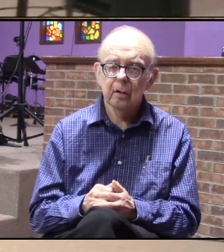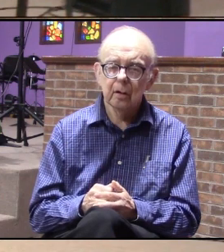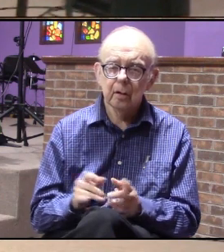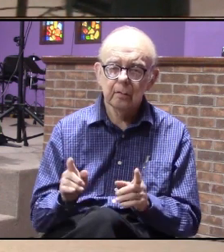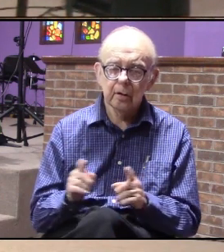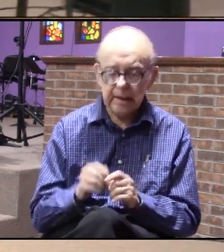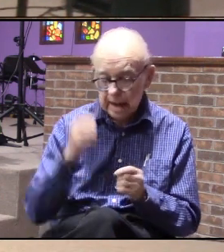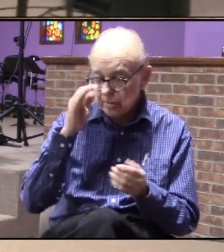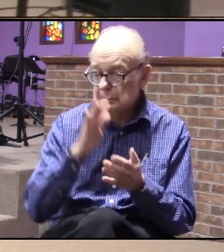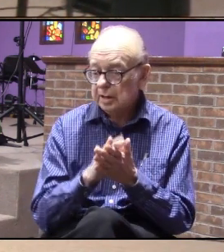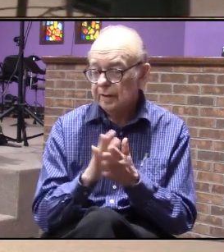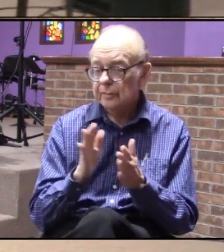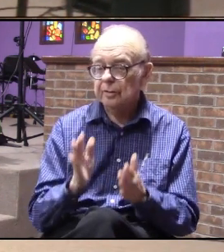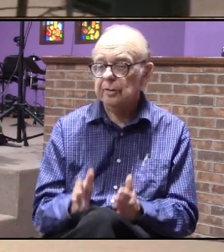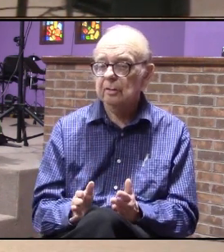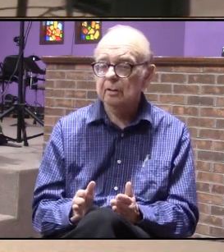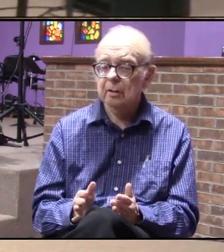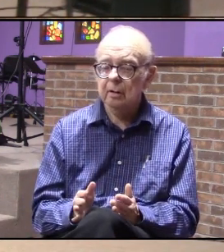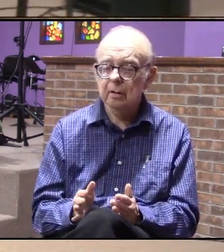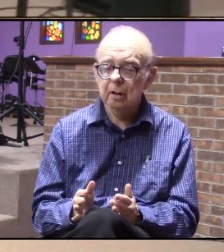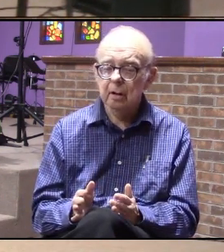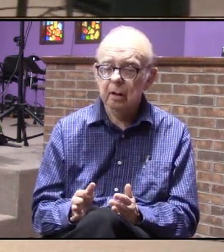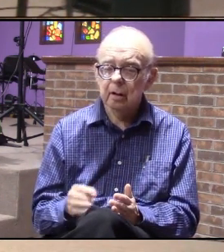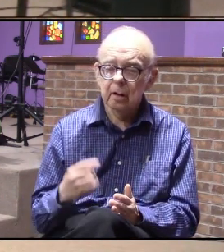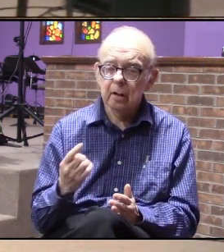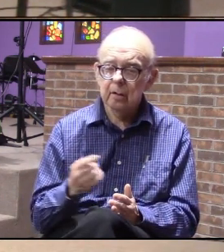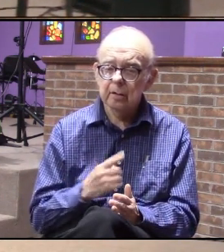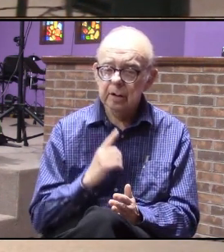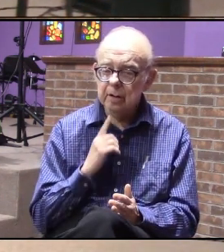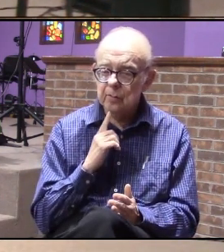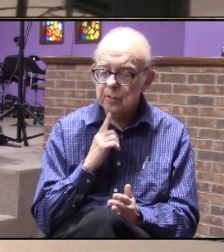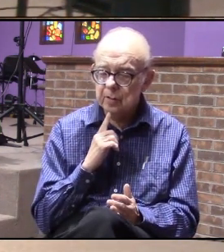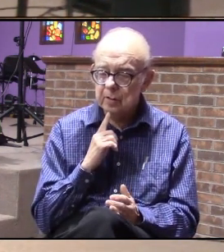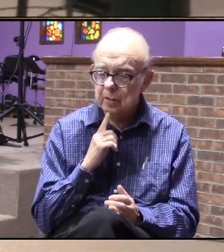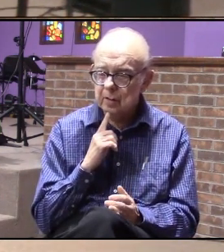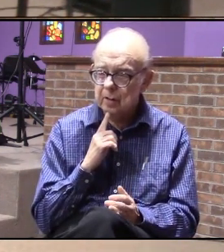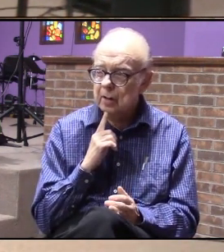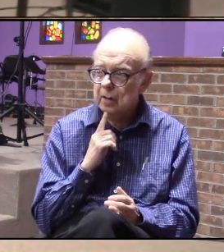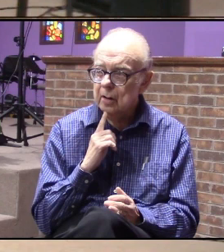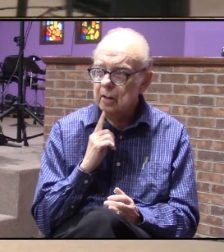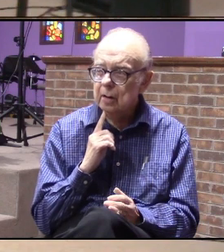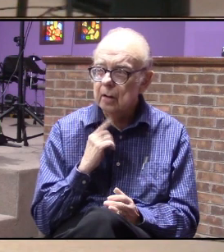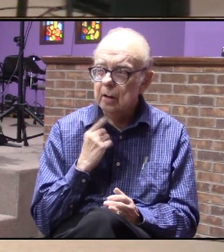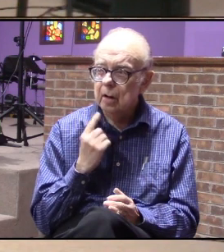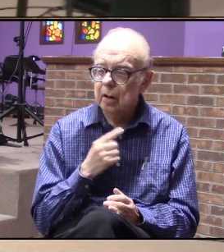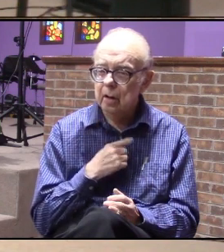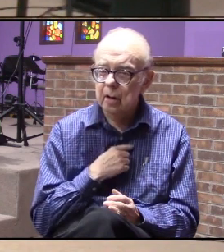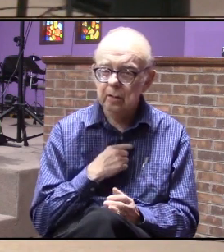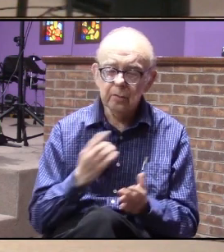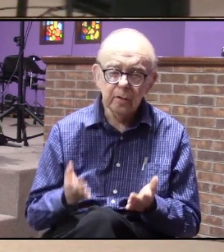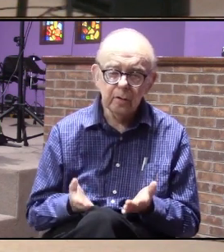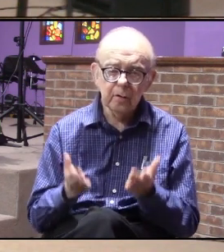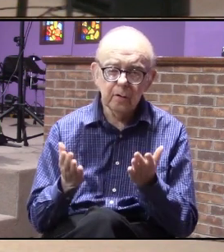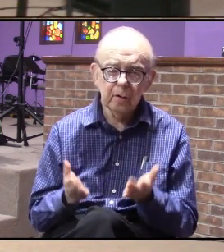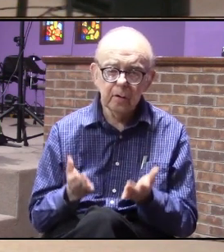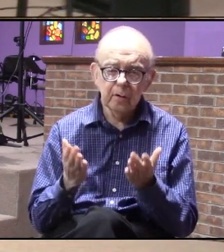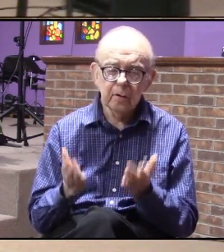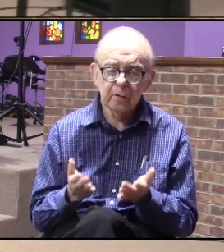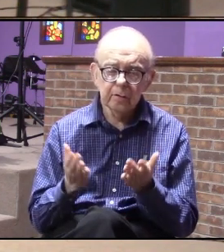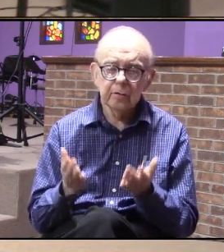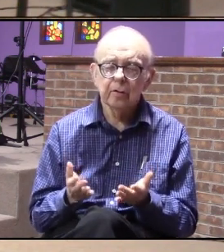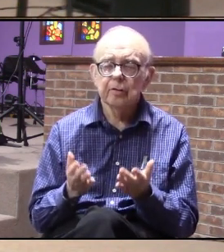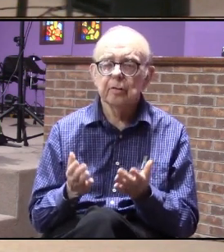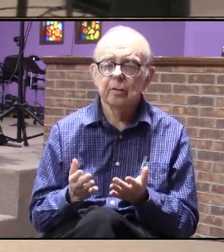As believers, we are committed or we are urged or